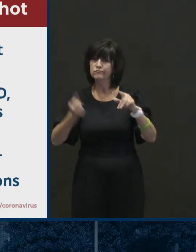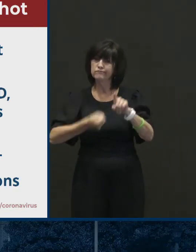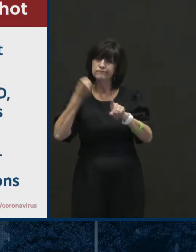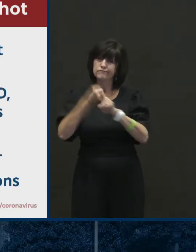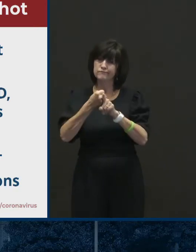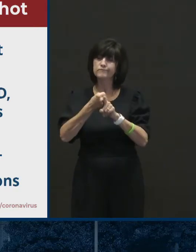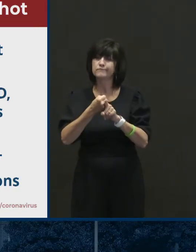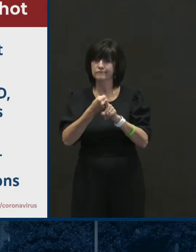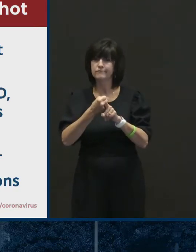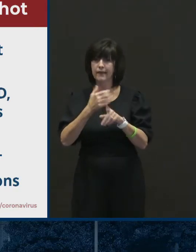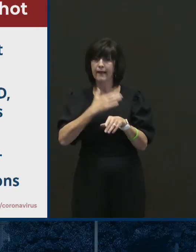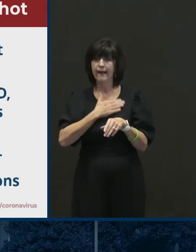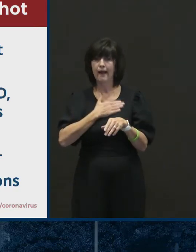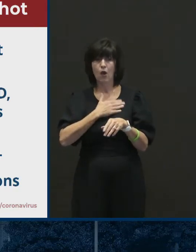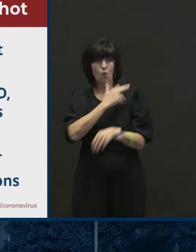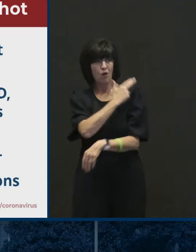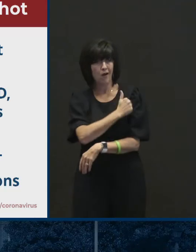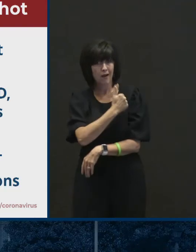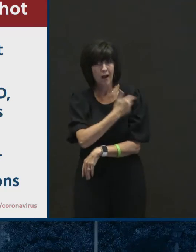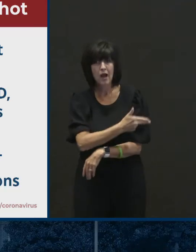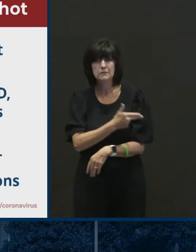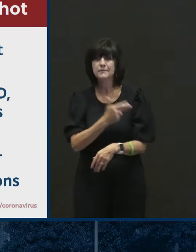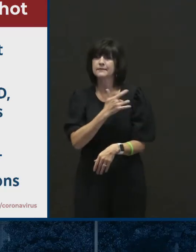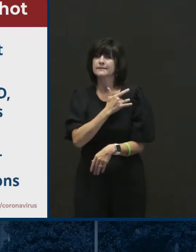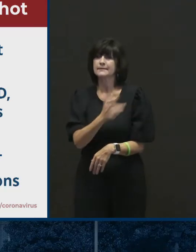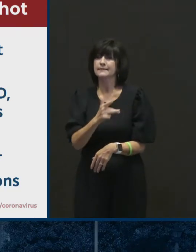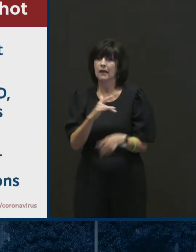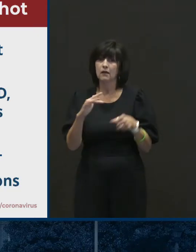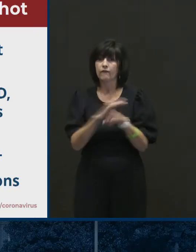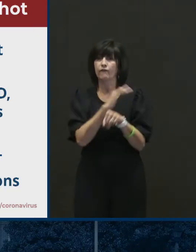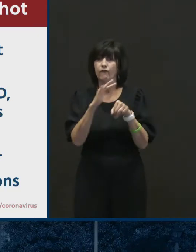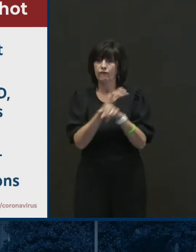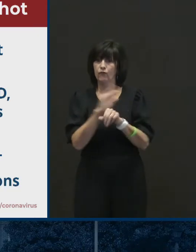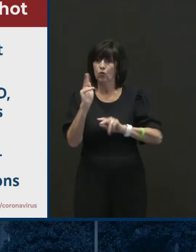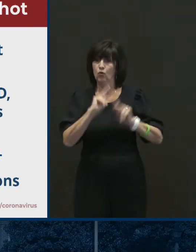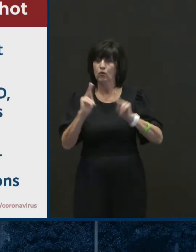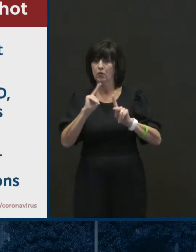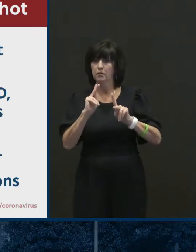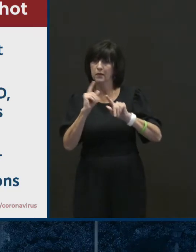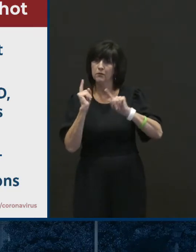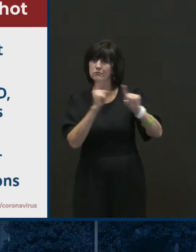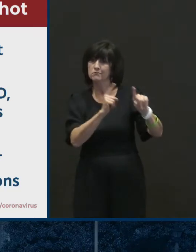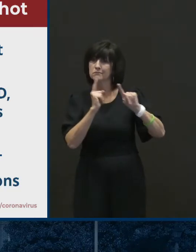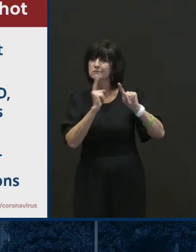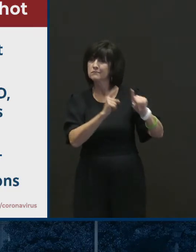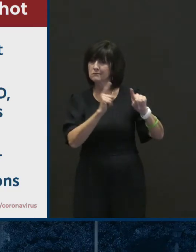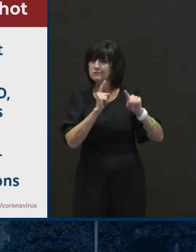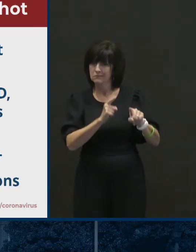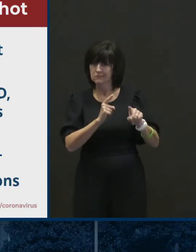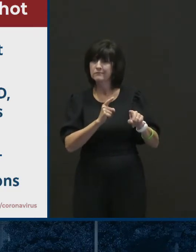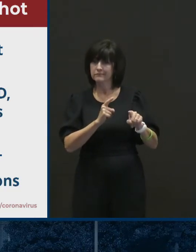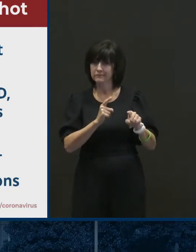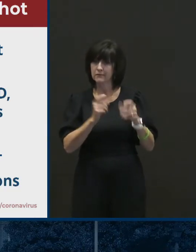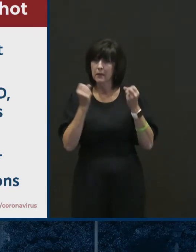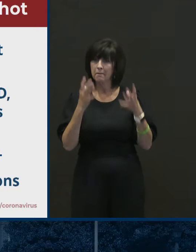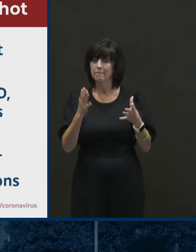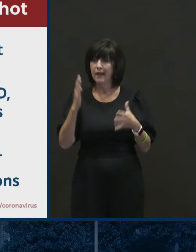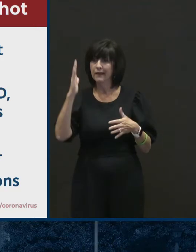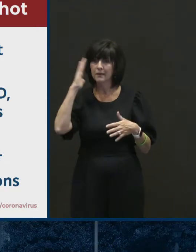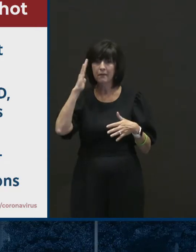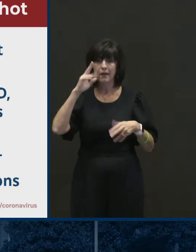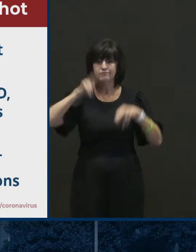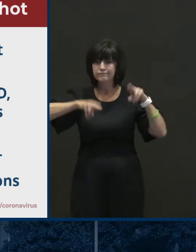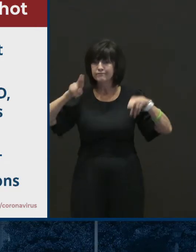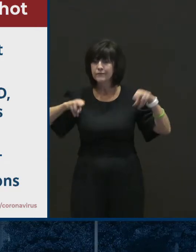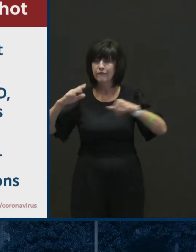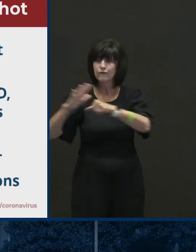and flu at the same time, that's going to be putting an exceptional strain on the healthcare system. So we recommend